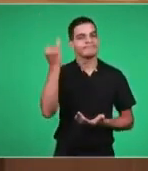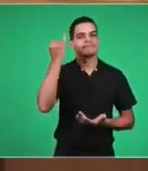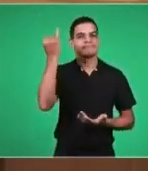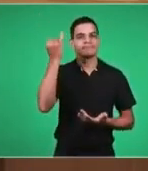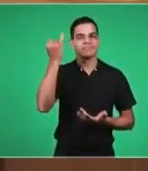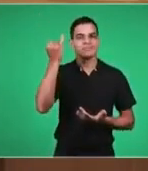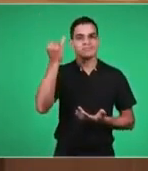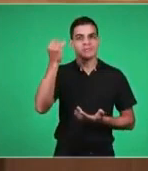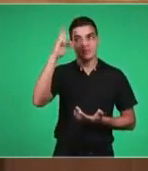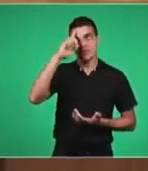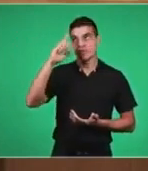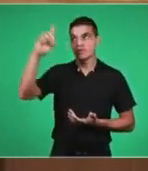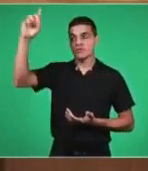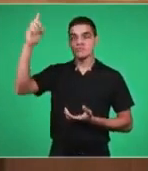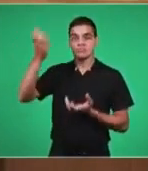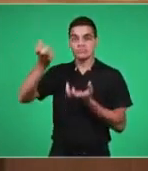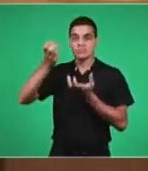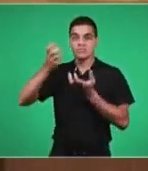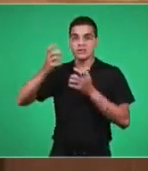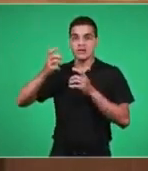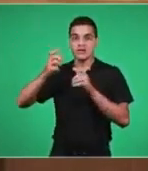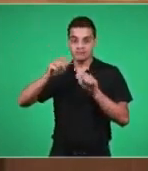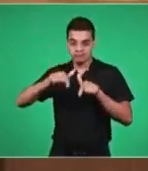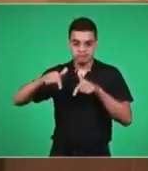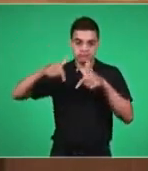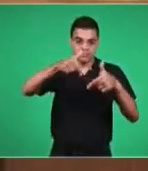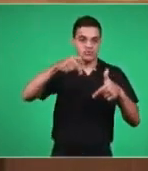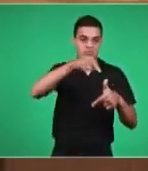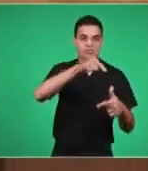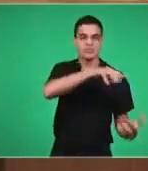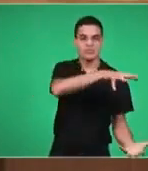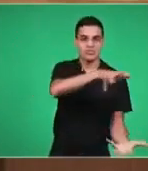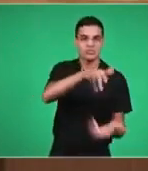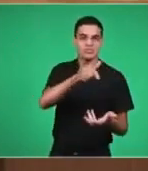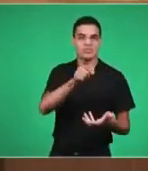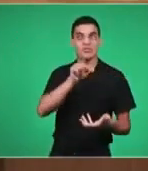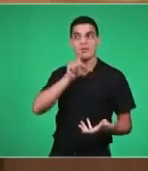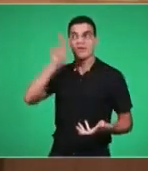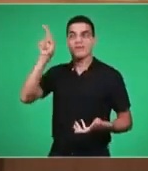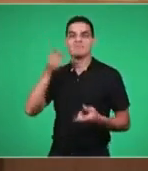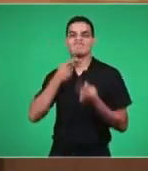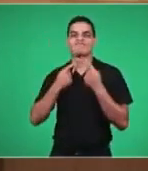And so we cannot contaminate or mix with the things of this world.